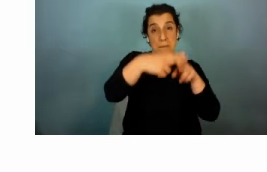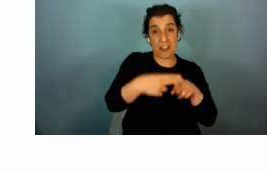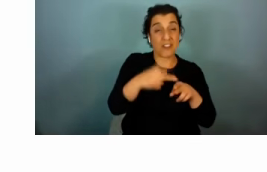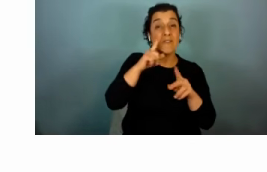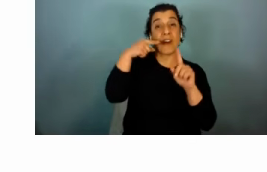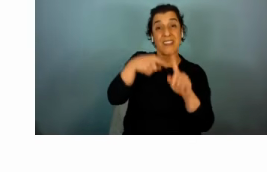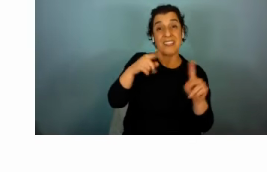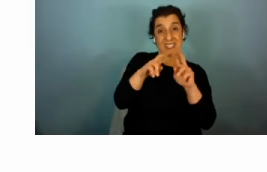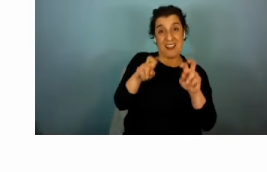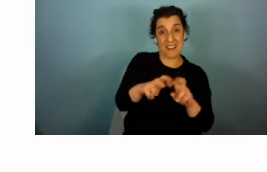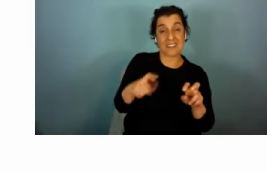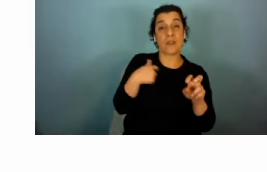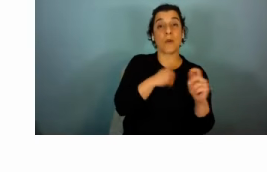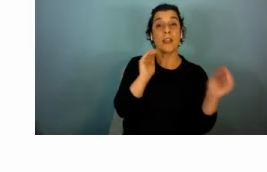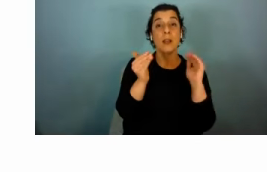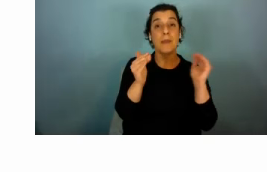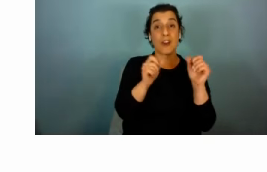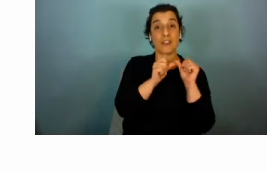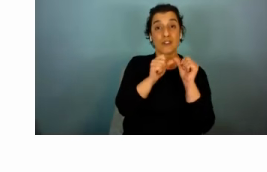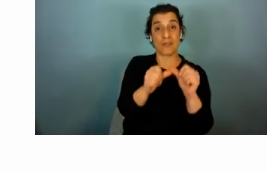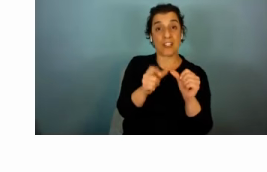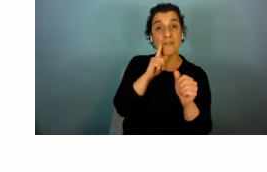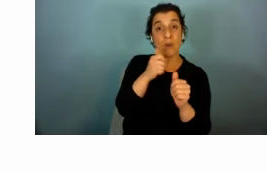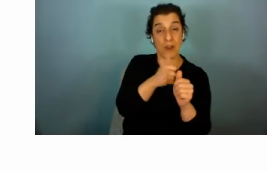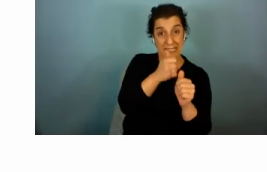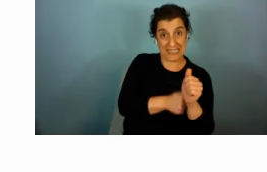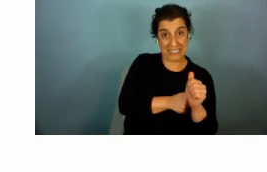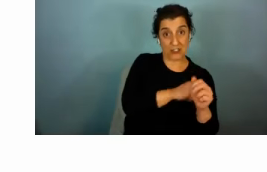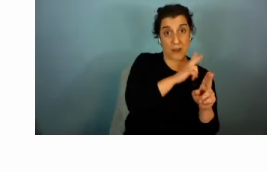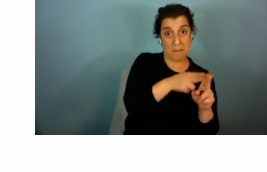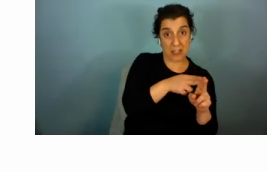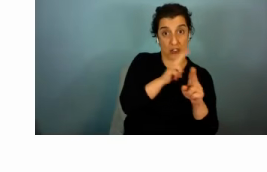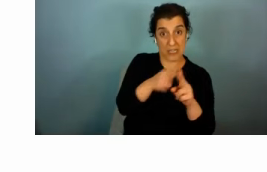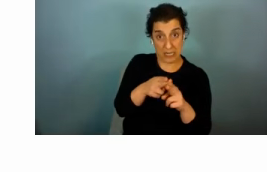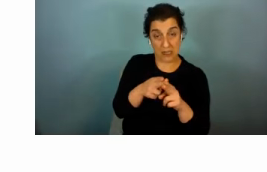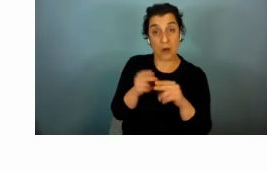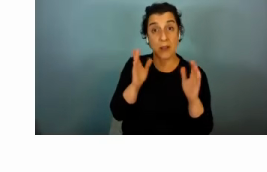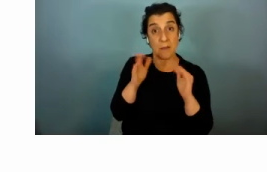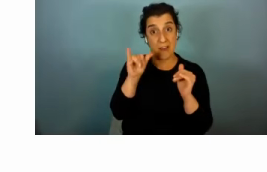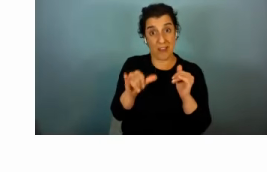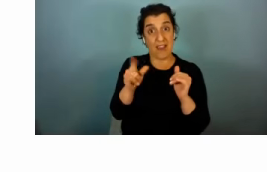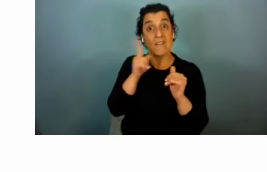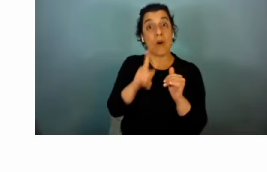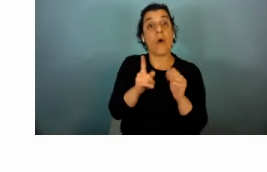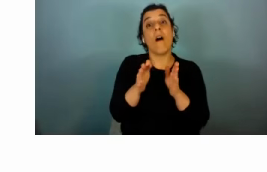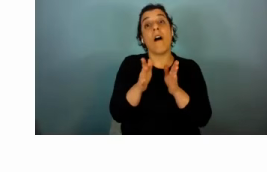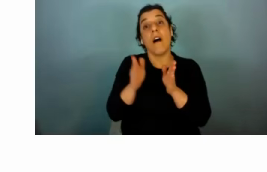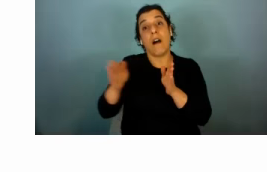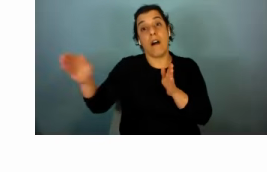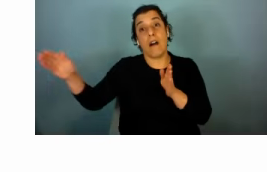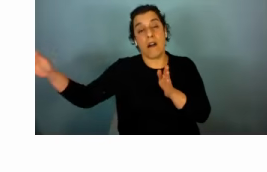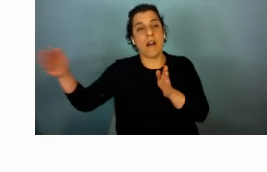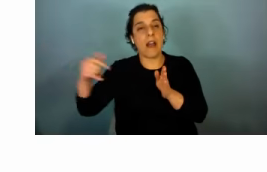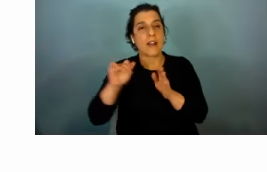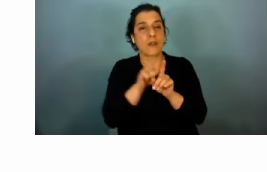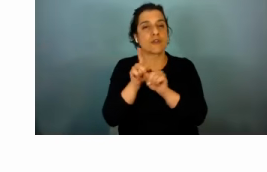we compare the duration of each mention to all of the ones following it. And here is just a reminder